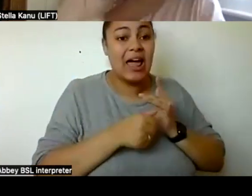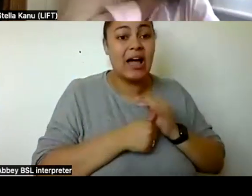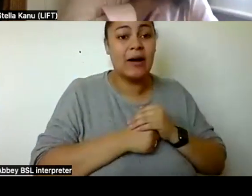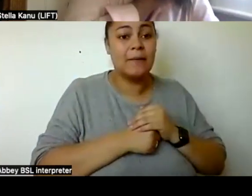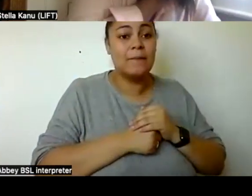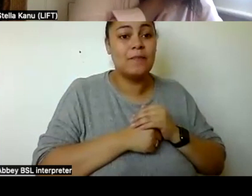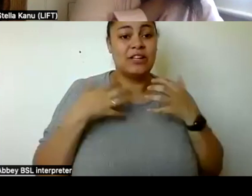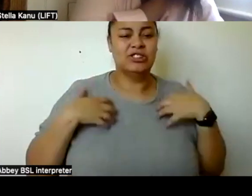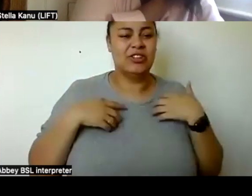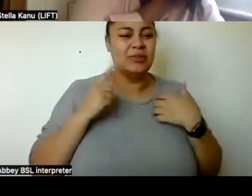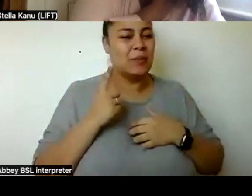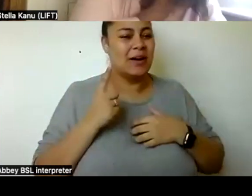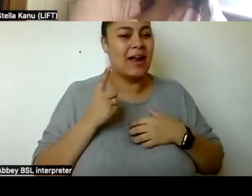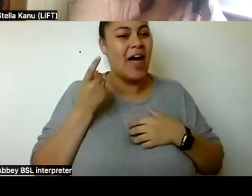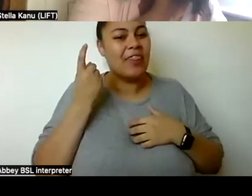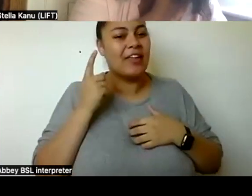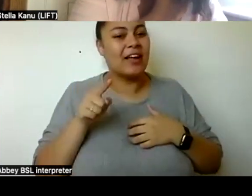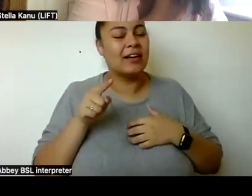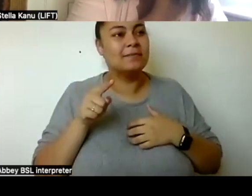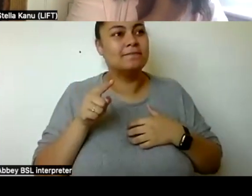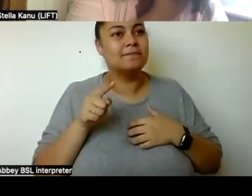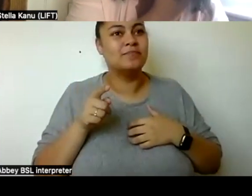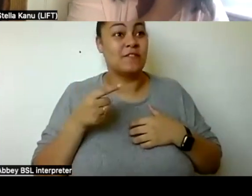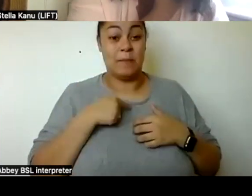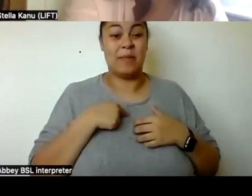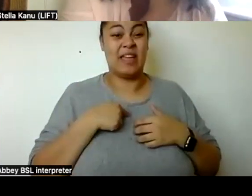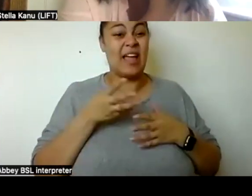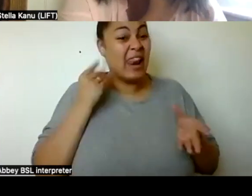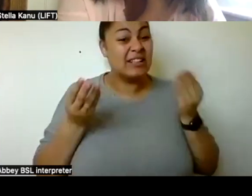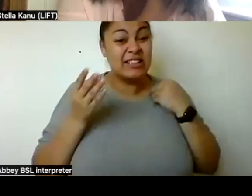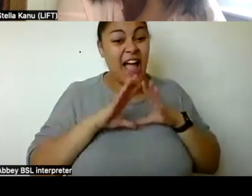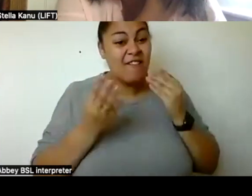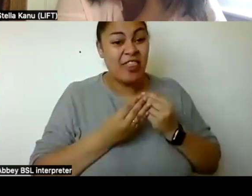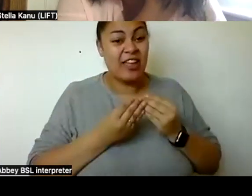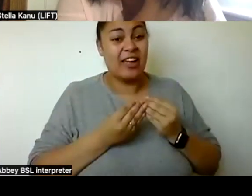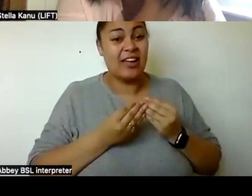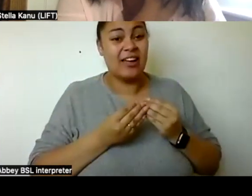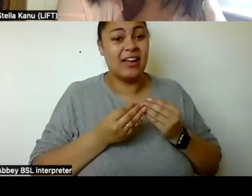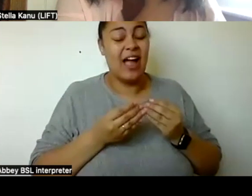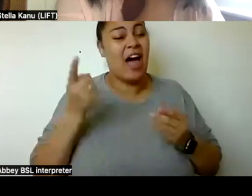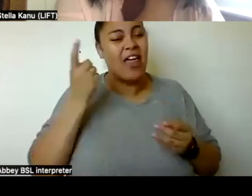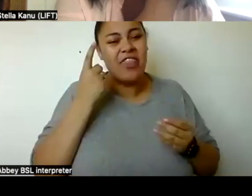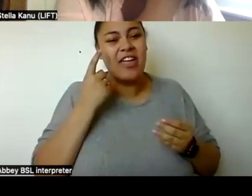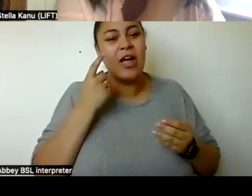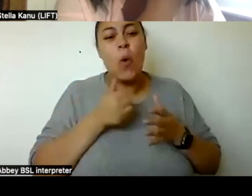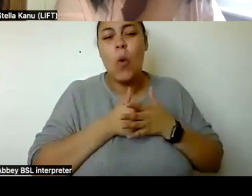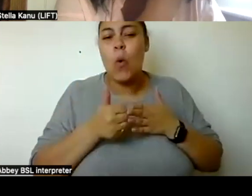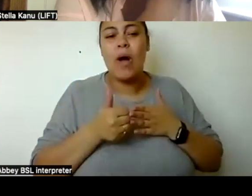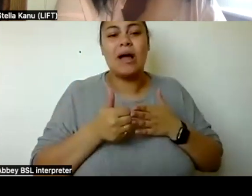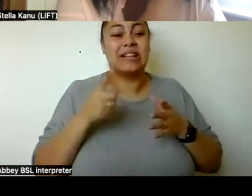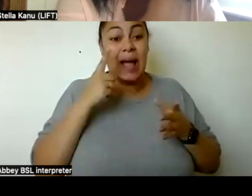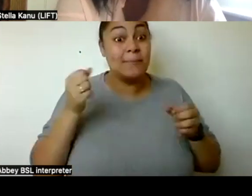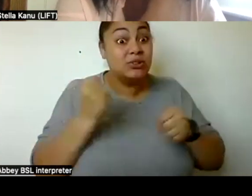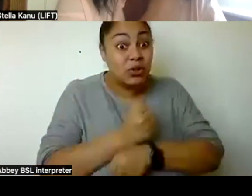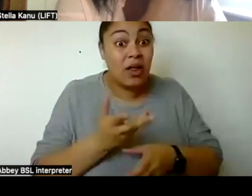Yeah, it's an interesting one. I think that for me, just listening to everything, I think that there is always a thing that can be